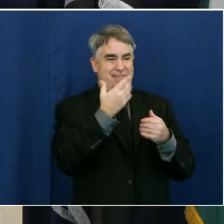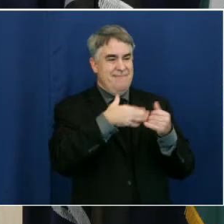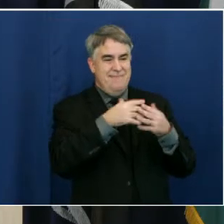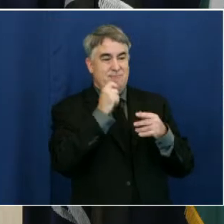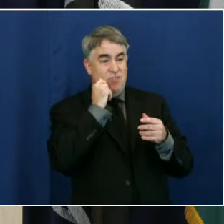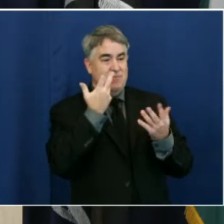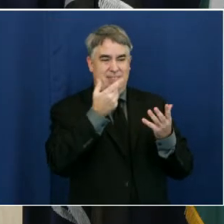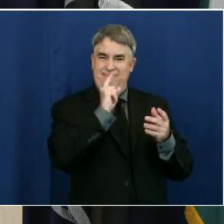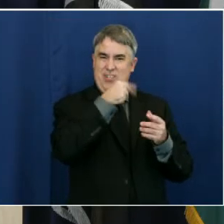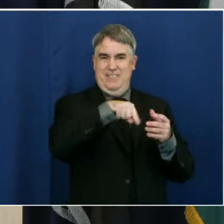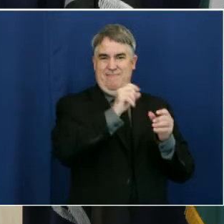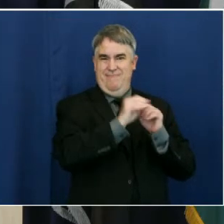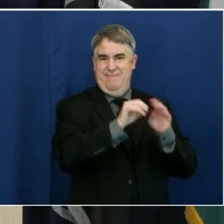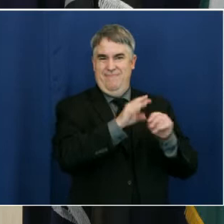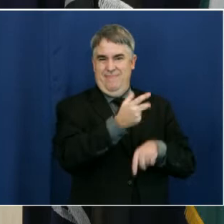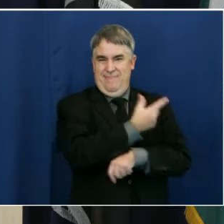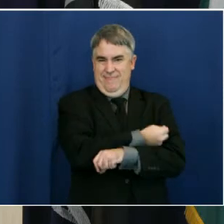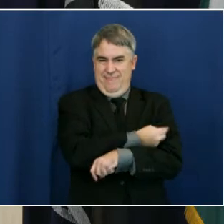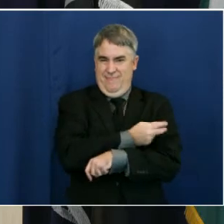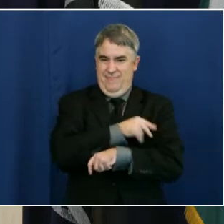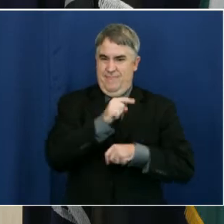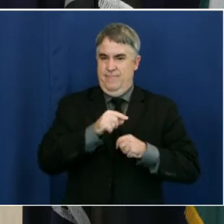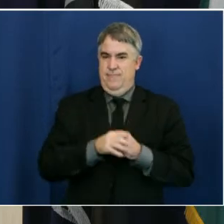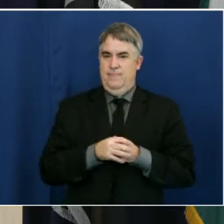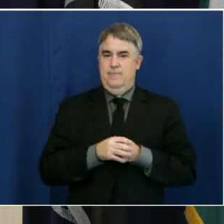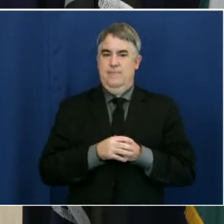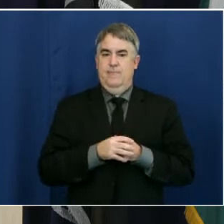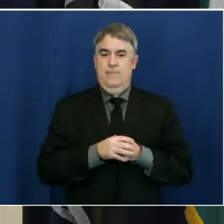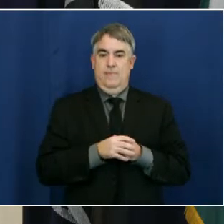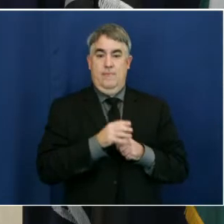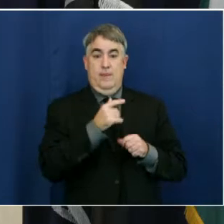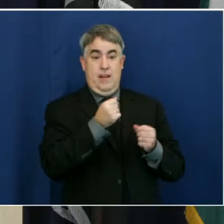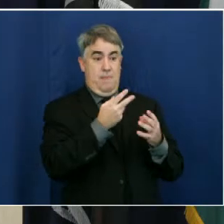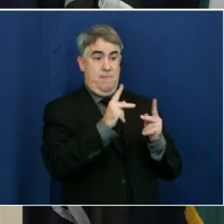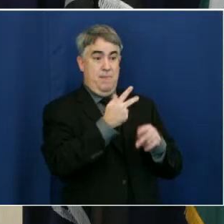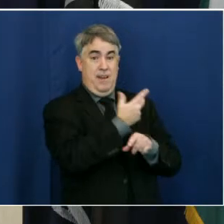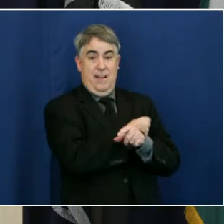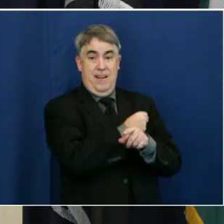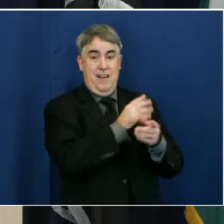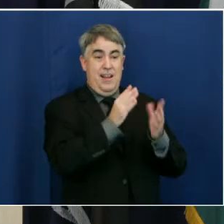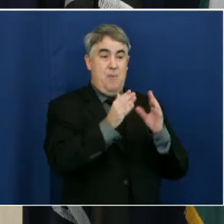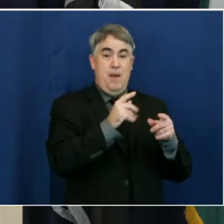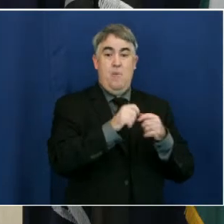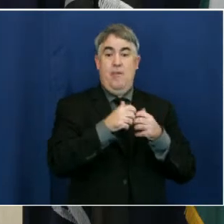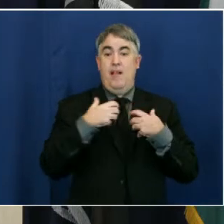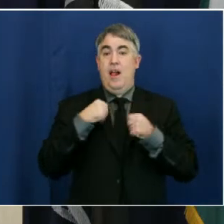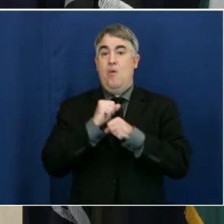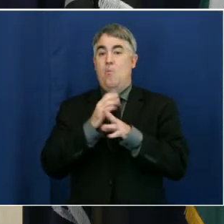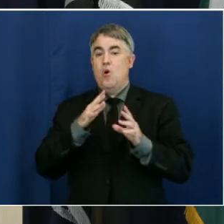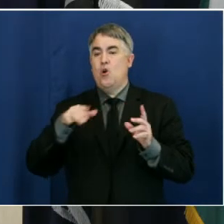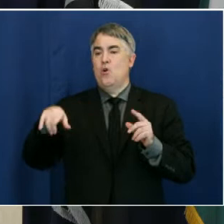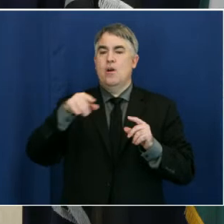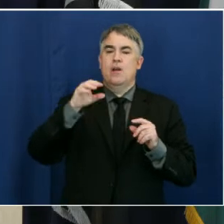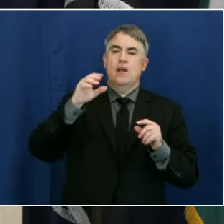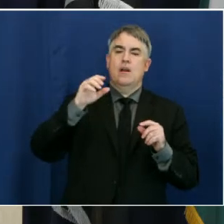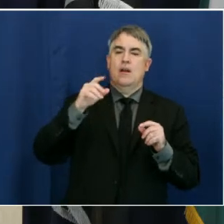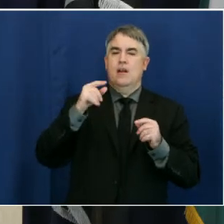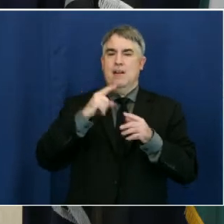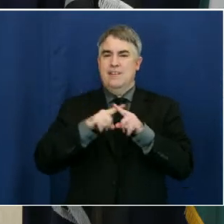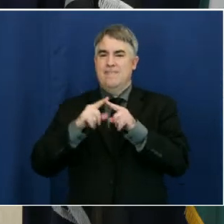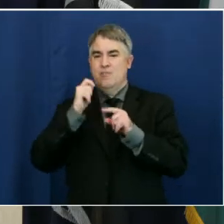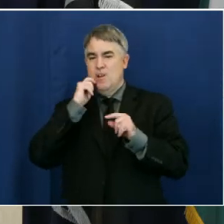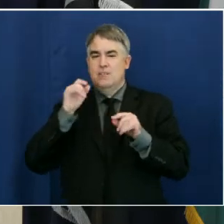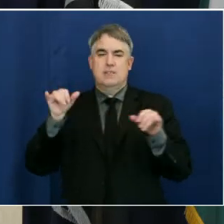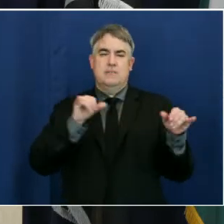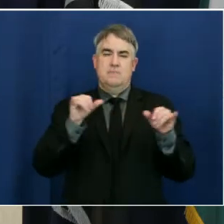see here is generally consistent with healthcare workers. Again, now as we're interspersing seniors into this, I think that will start to adjust. And I